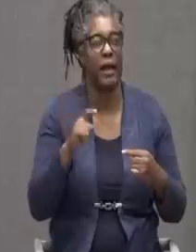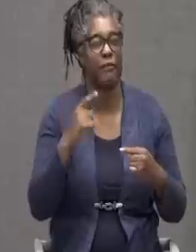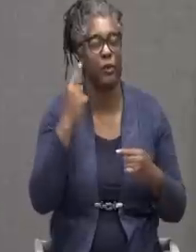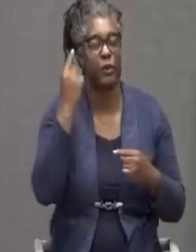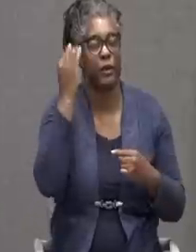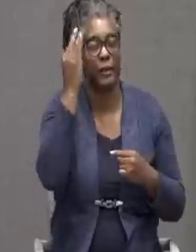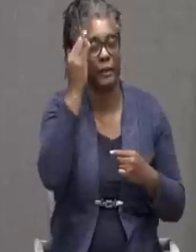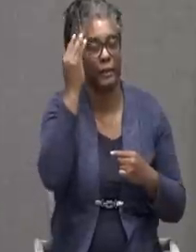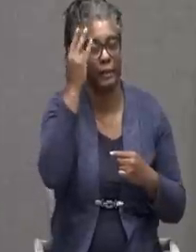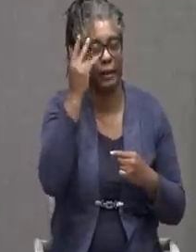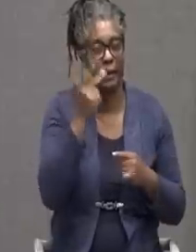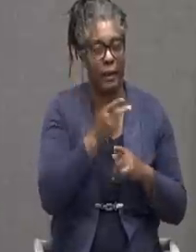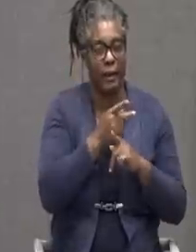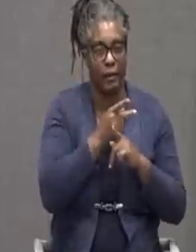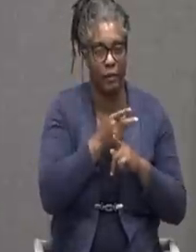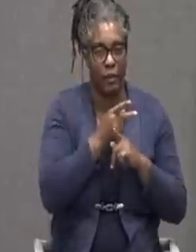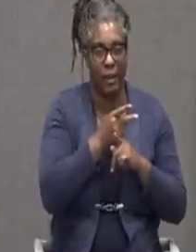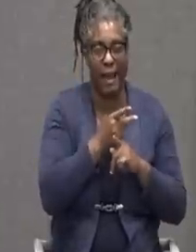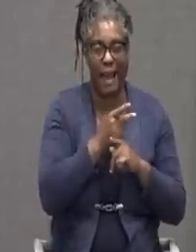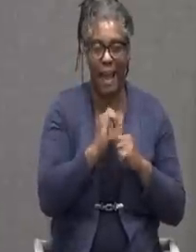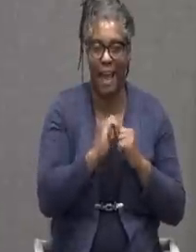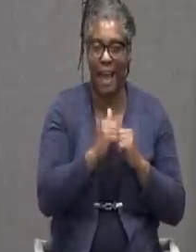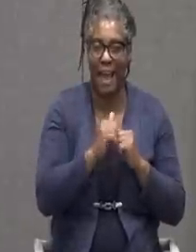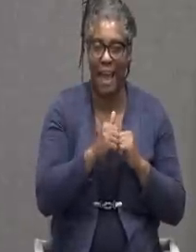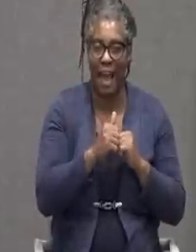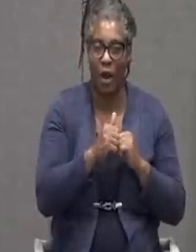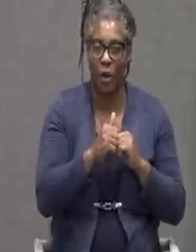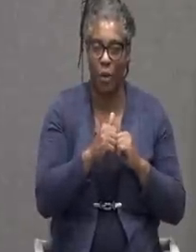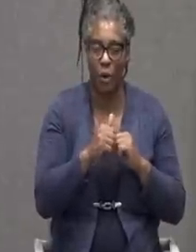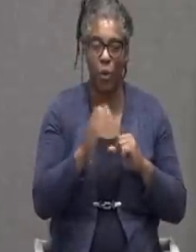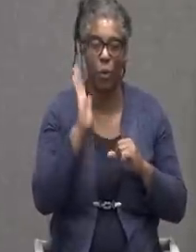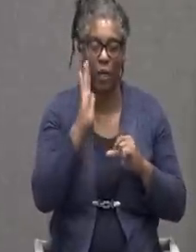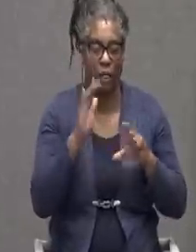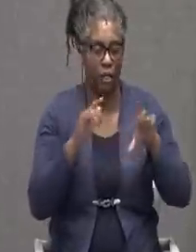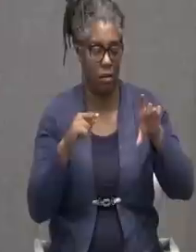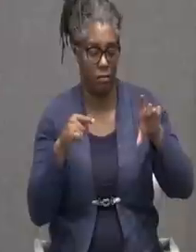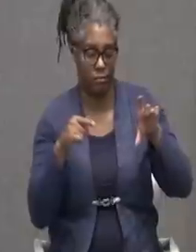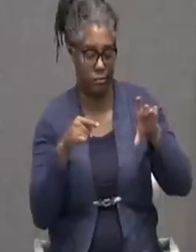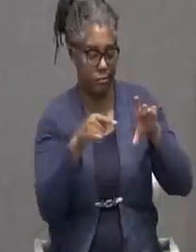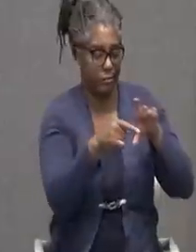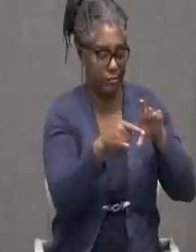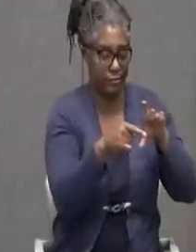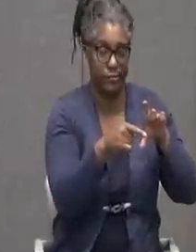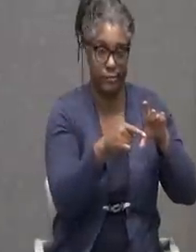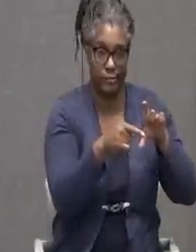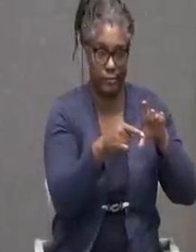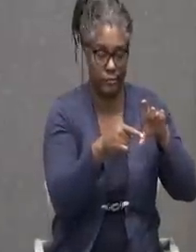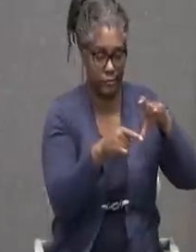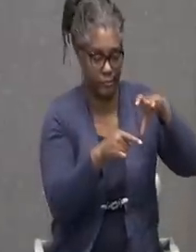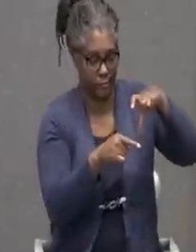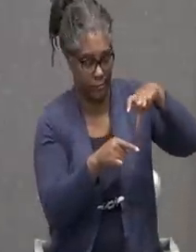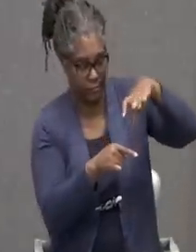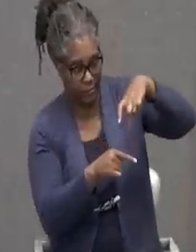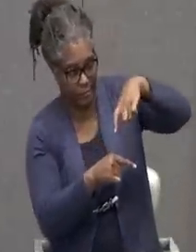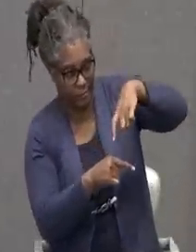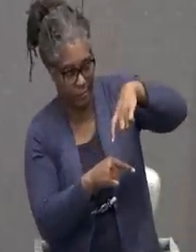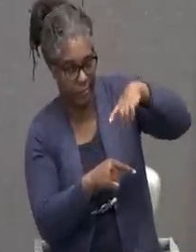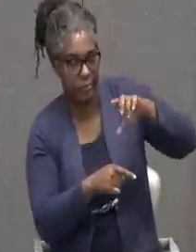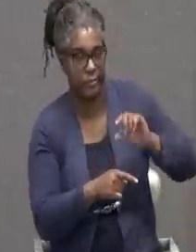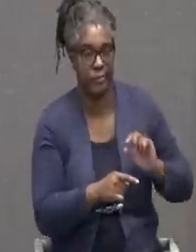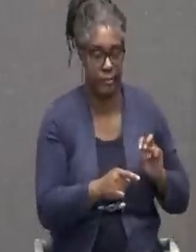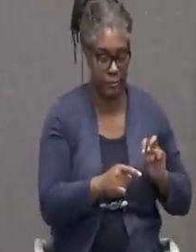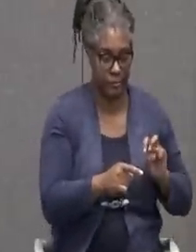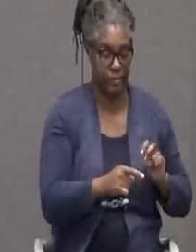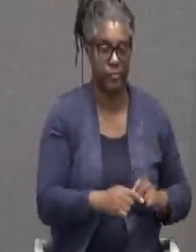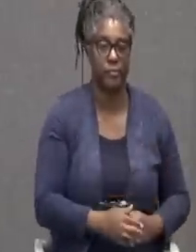to put an axle through there for it to spin on. Now I have these wooden dowels,